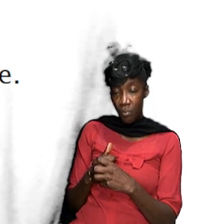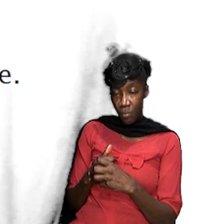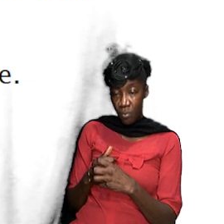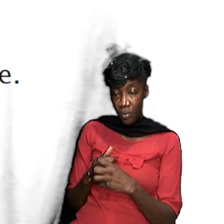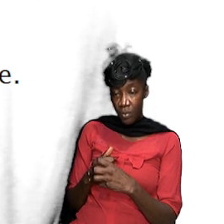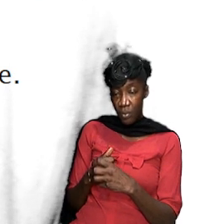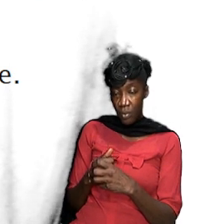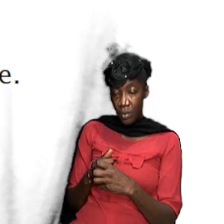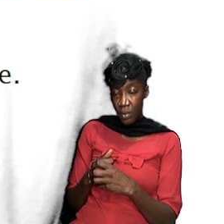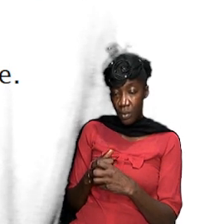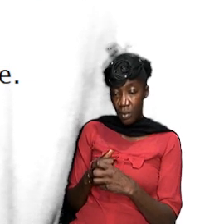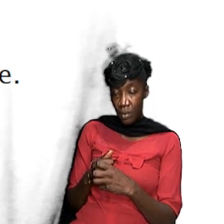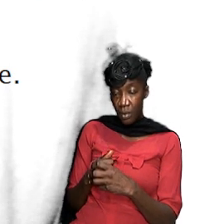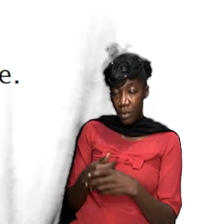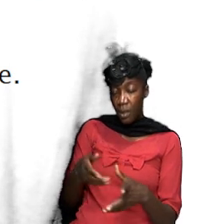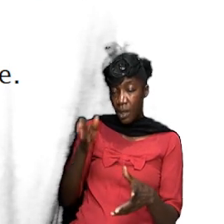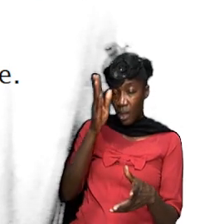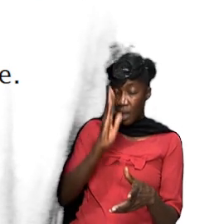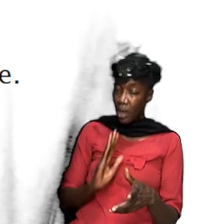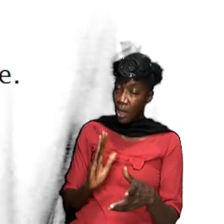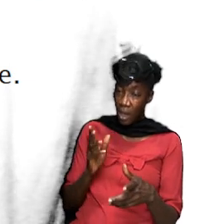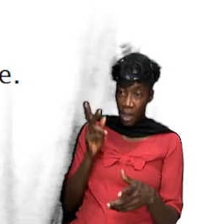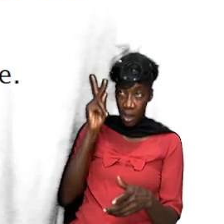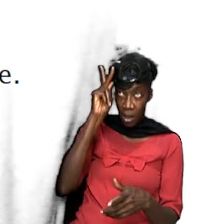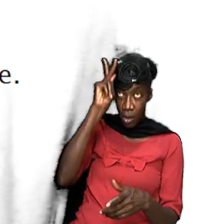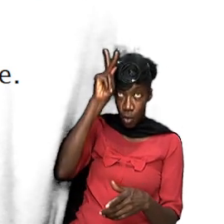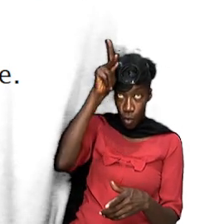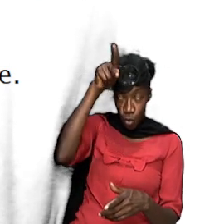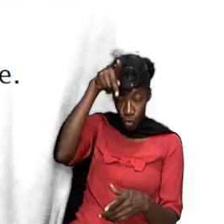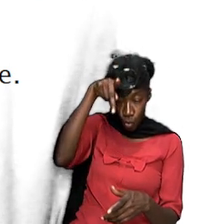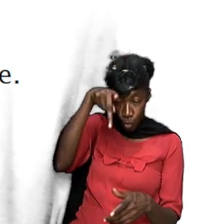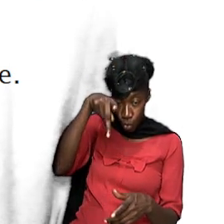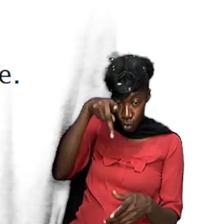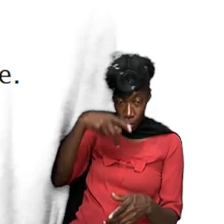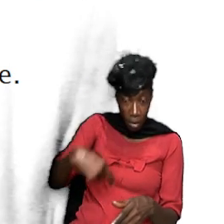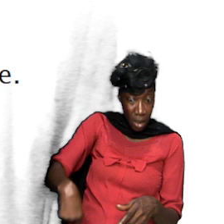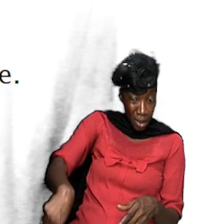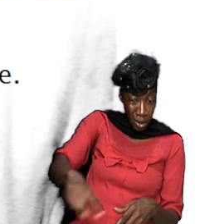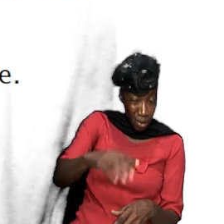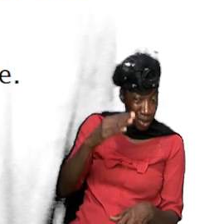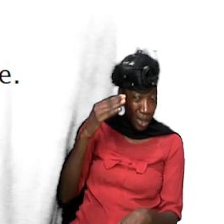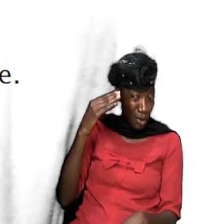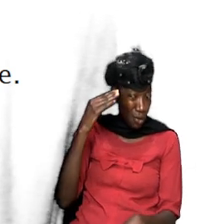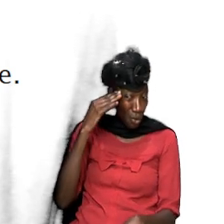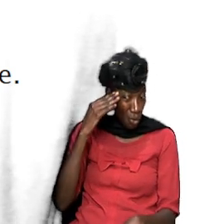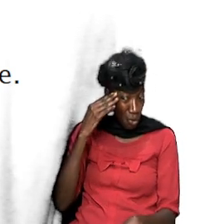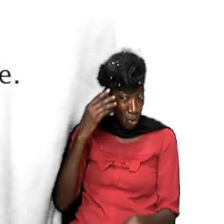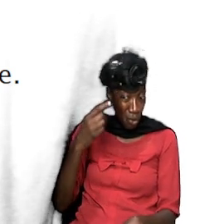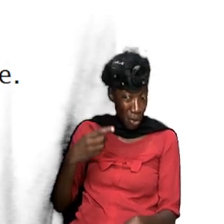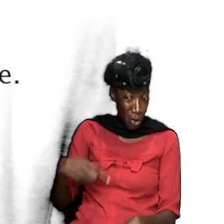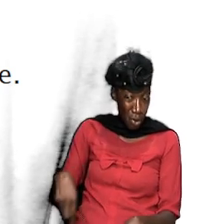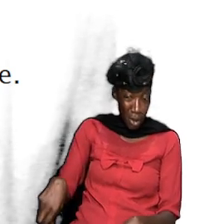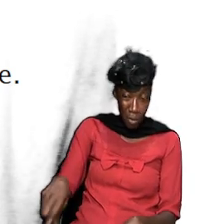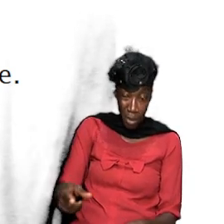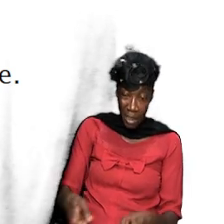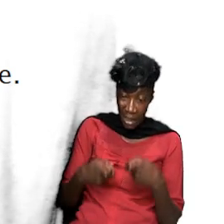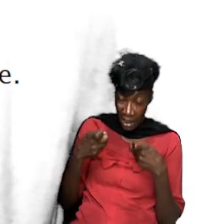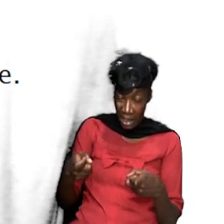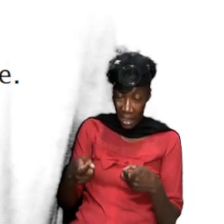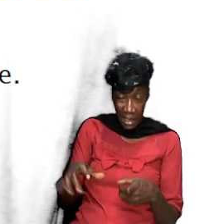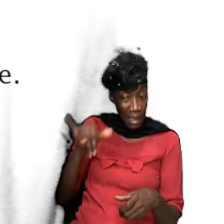But when God looked down at us and knew that we were sinners, he still sent his